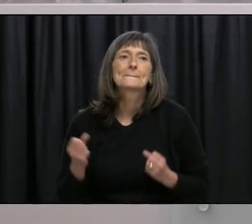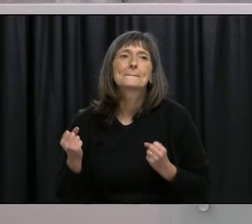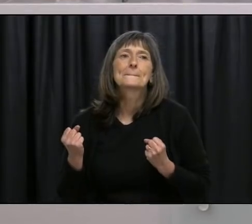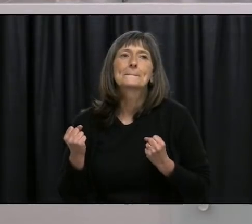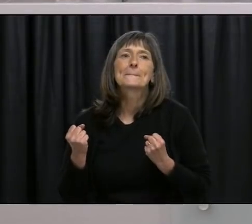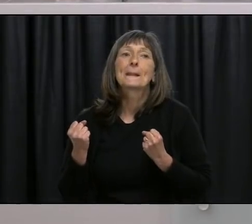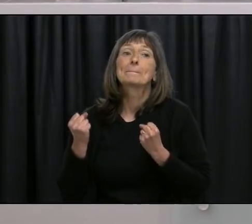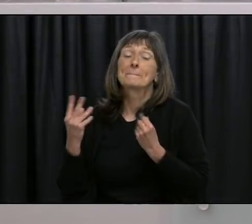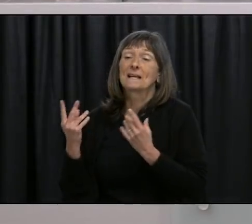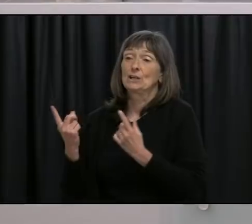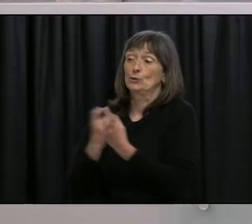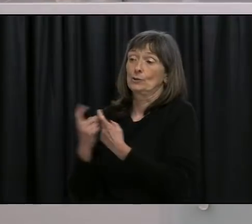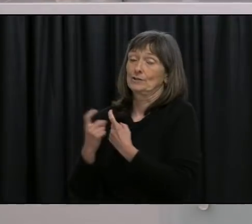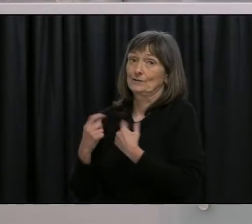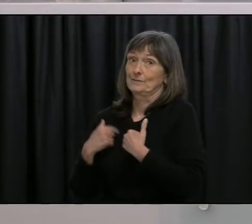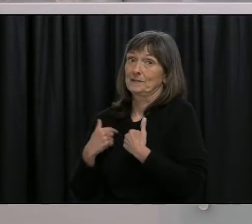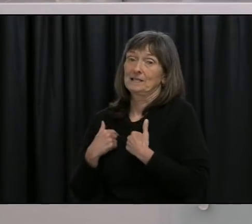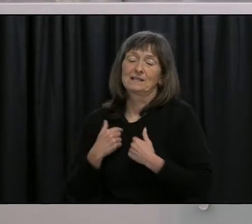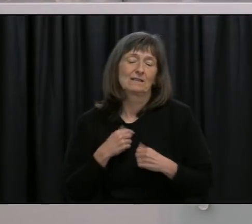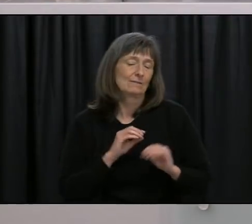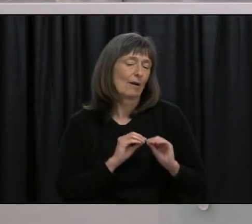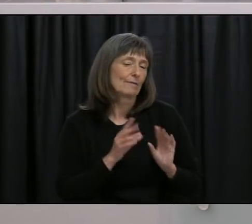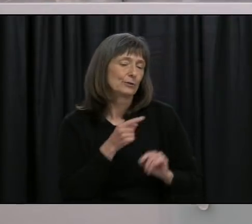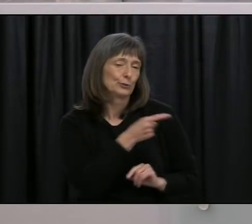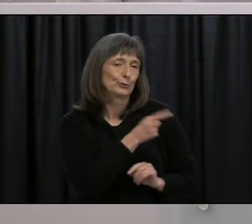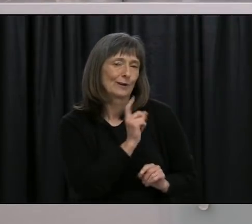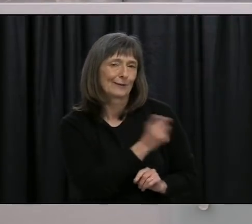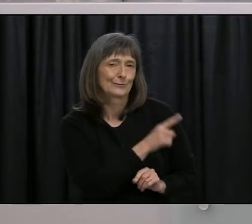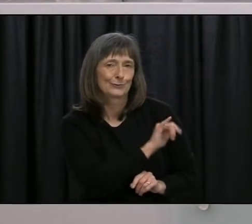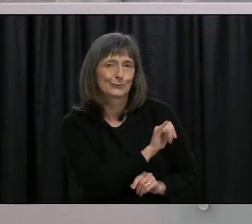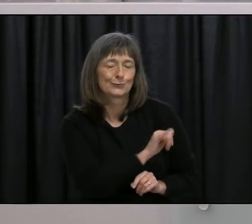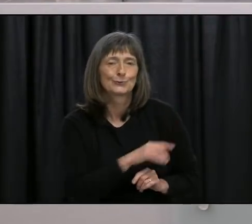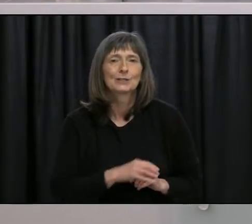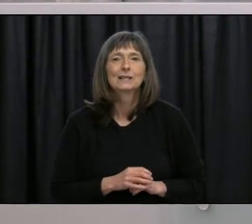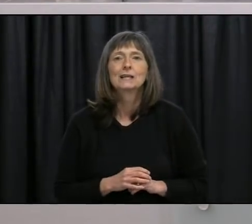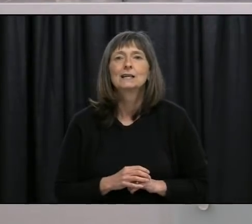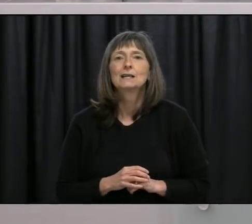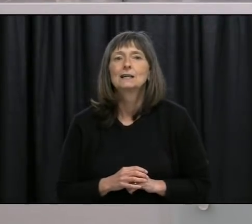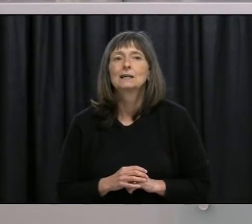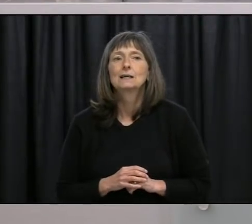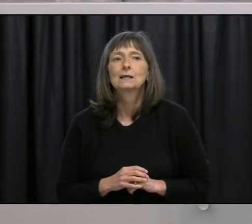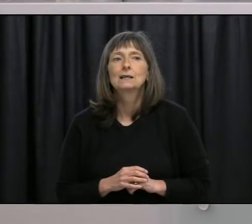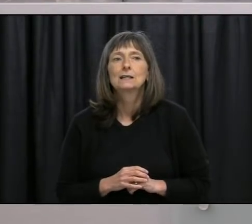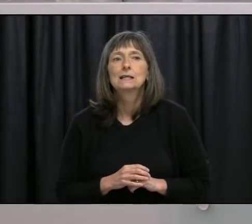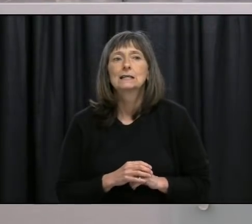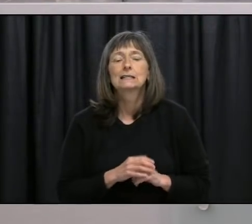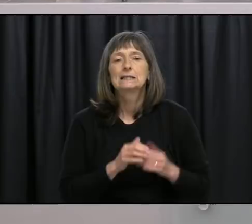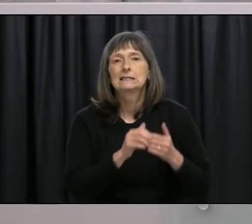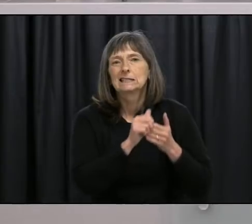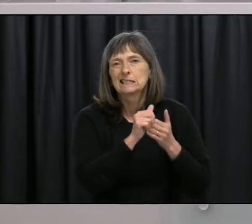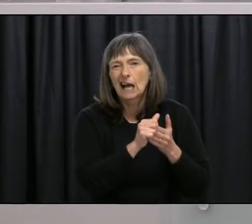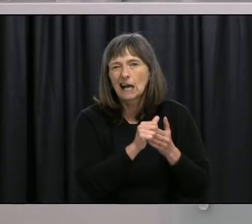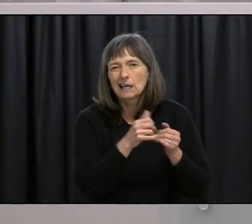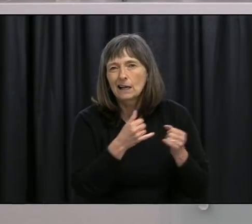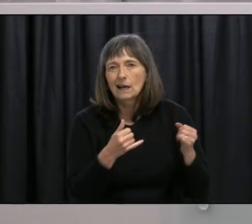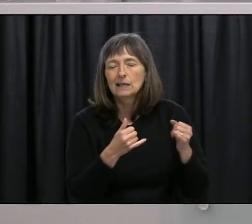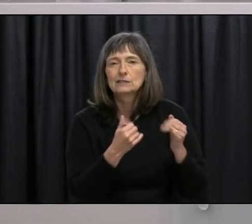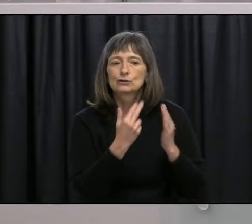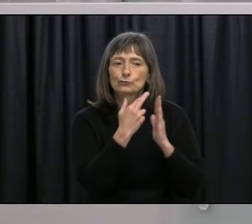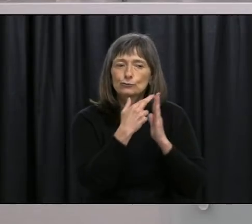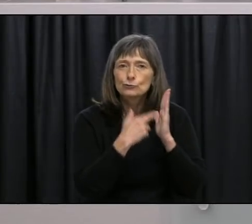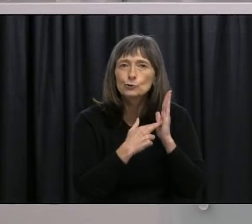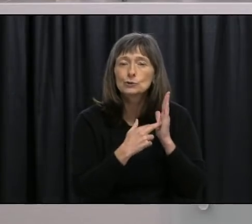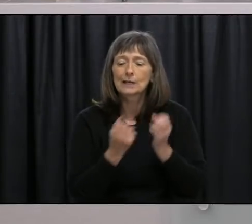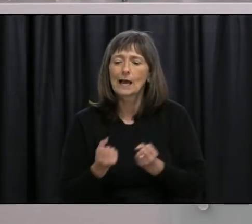from the general public, and I'm sure you've seen it as well, of many people wondering at this point how much of these guidelines and restrictions are actually